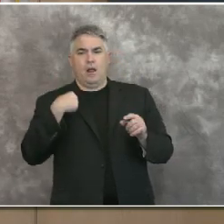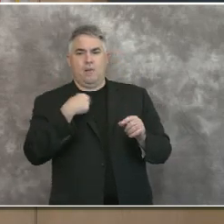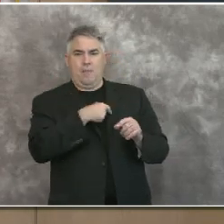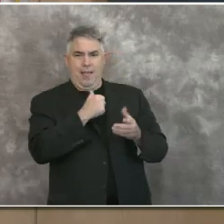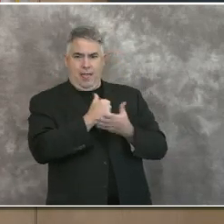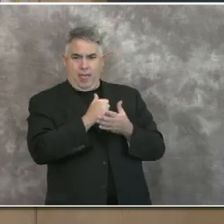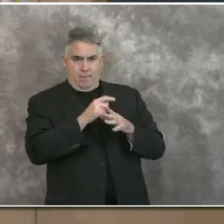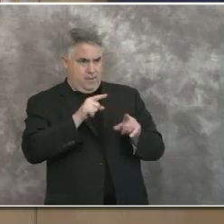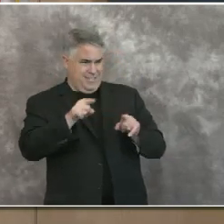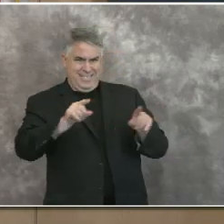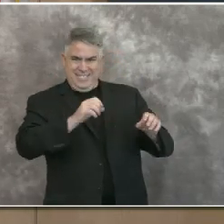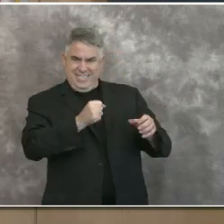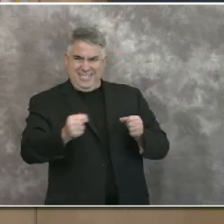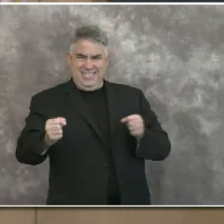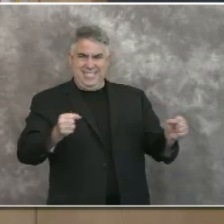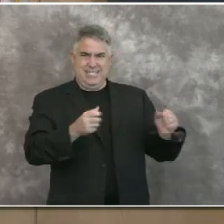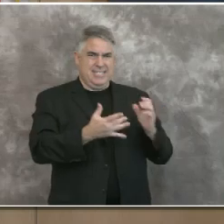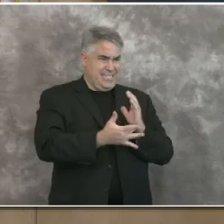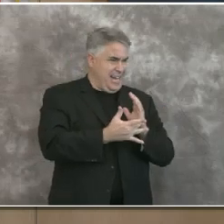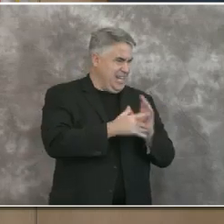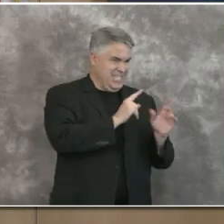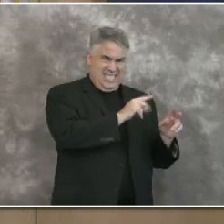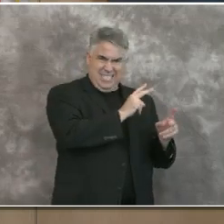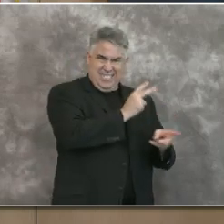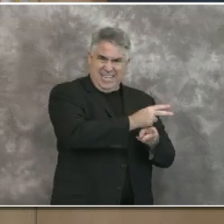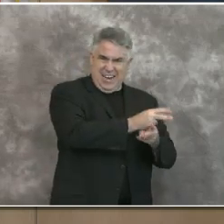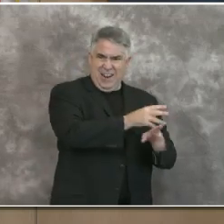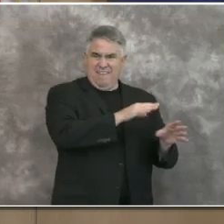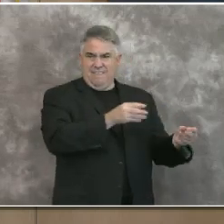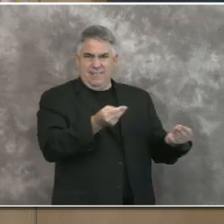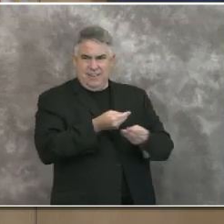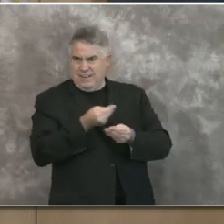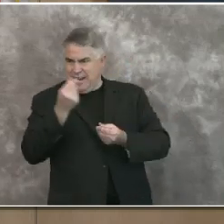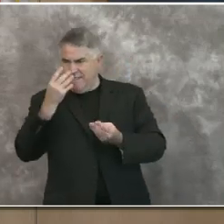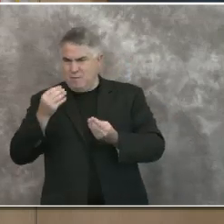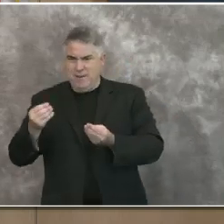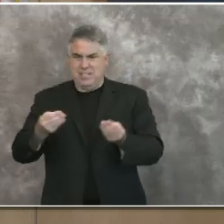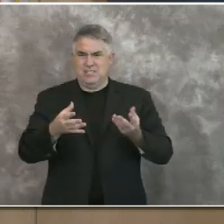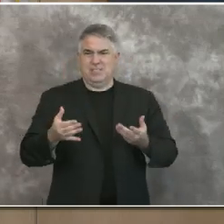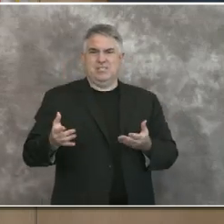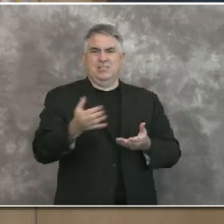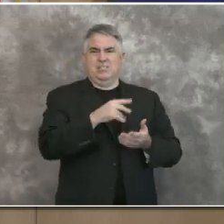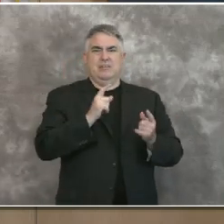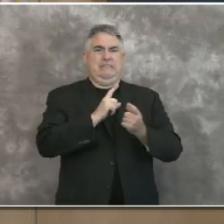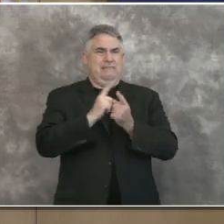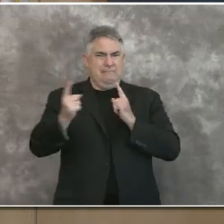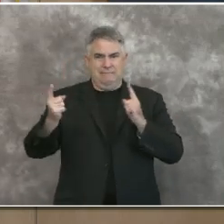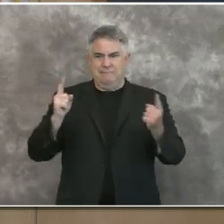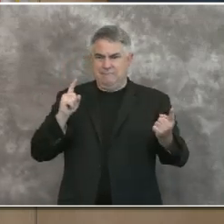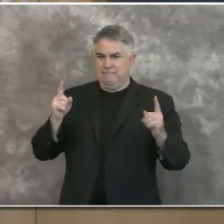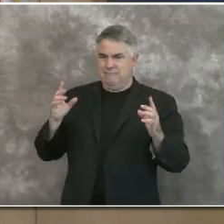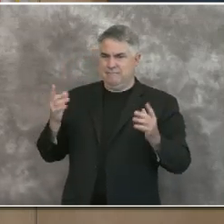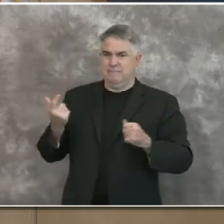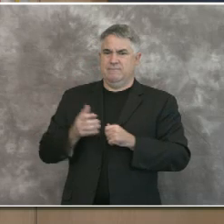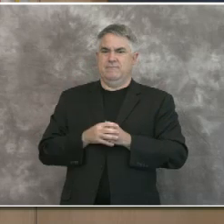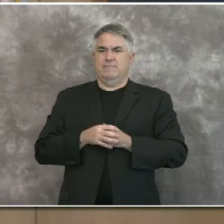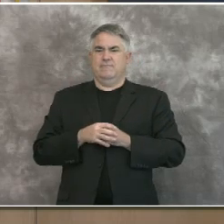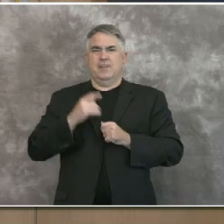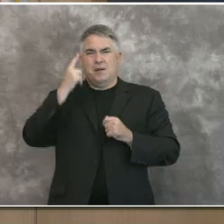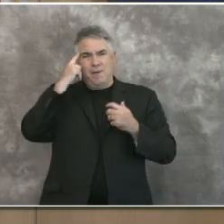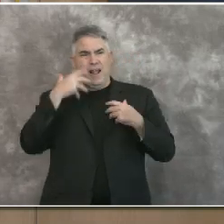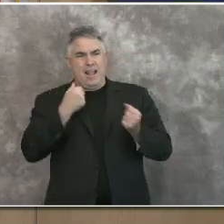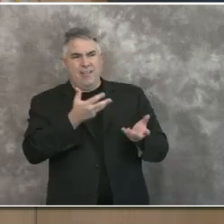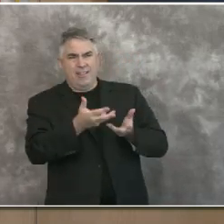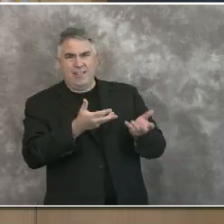in technology and training. We want to help facilitate the teleconnection around mental health treatment and drug treatment